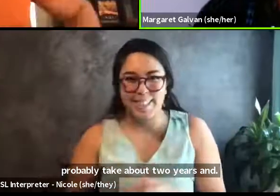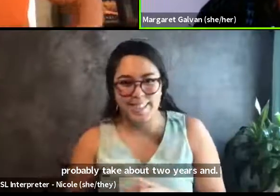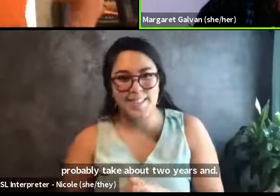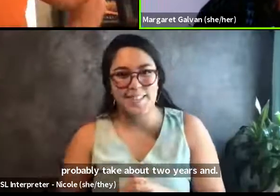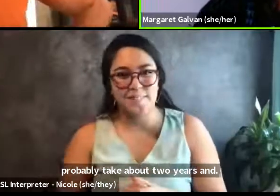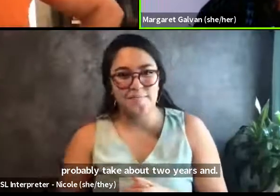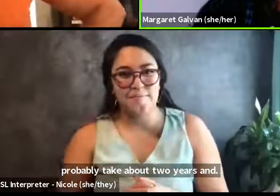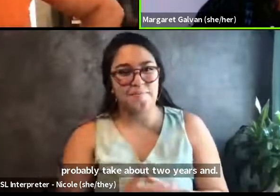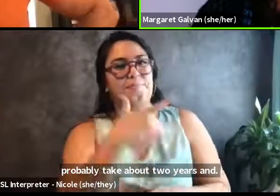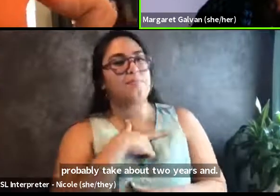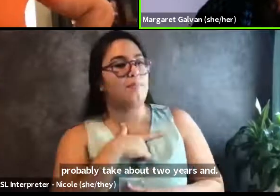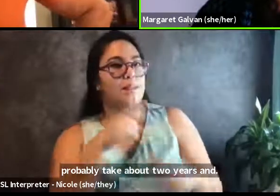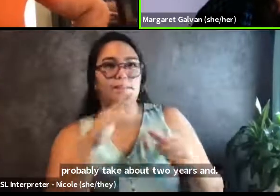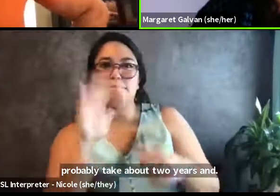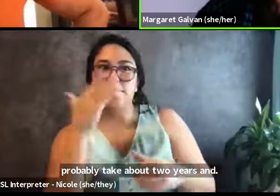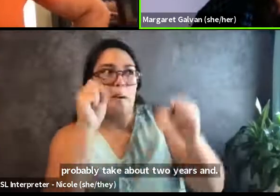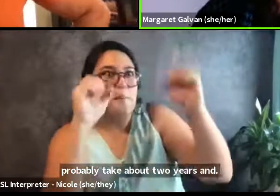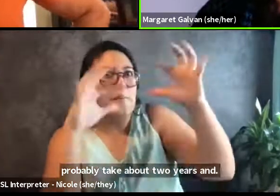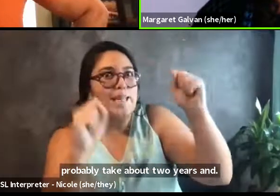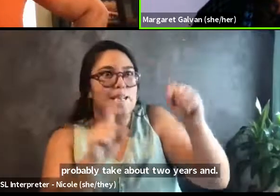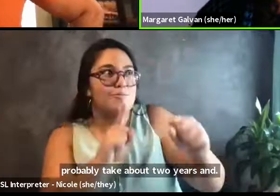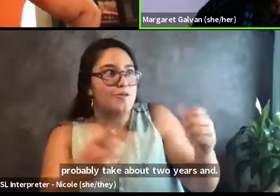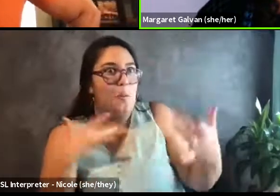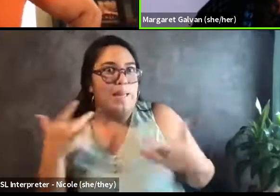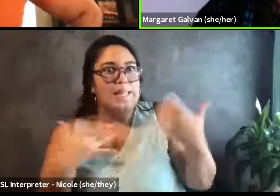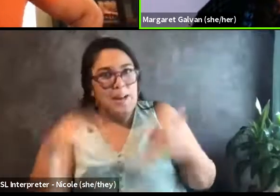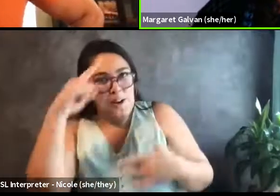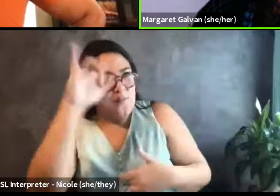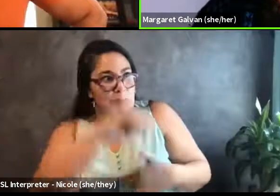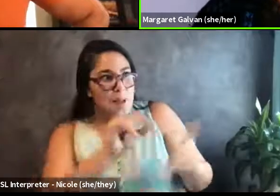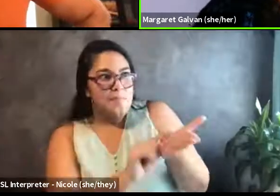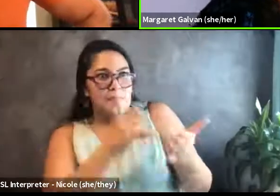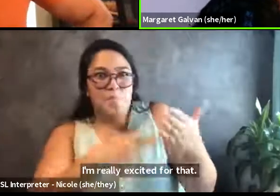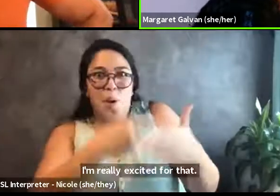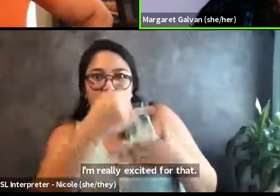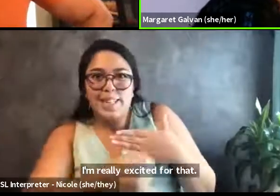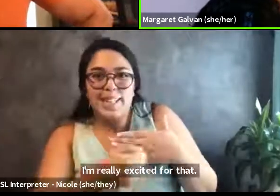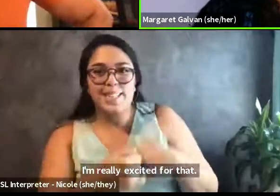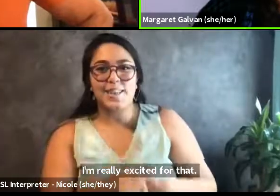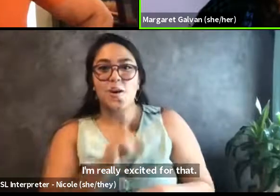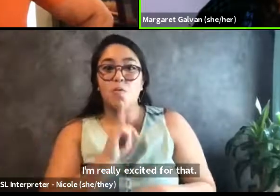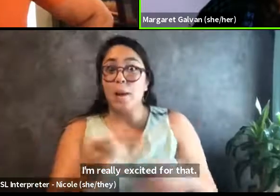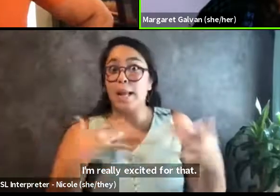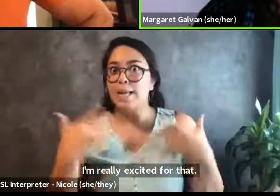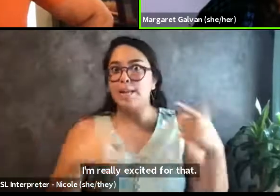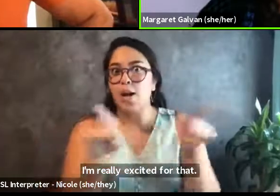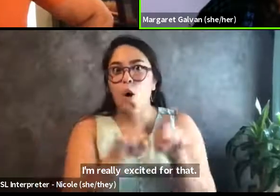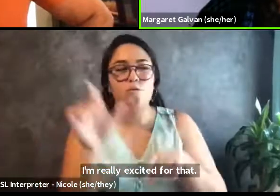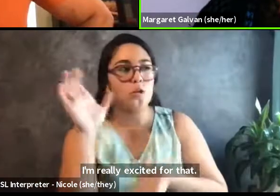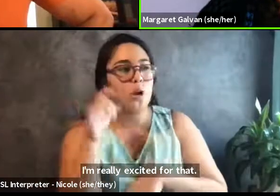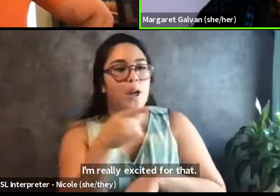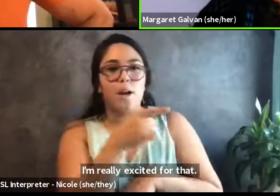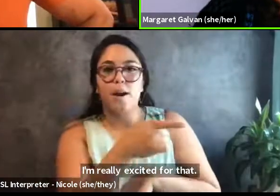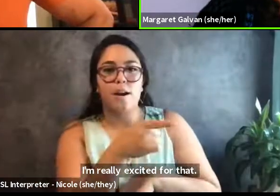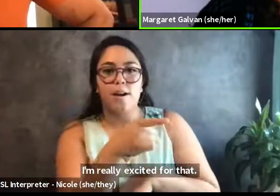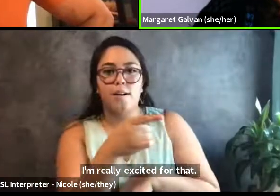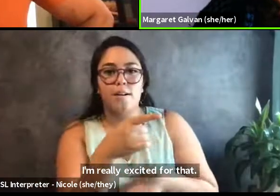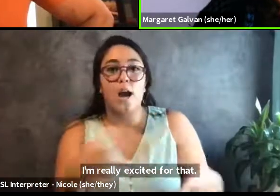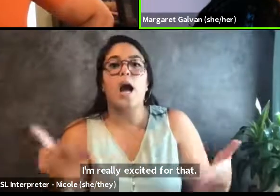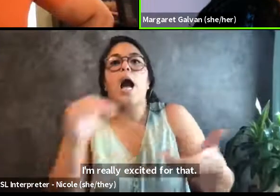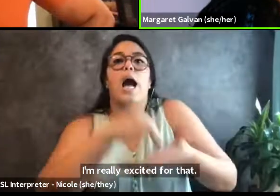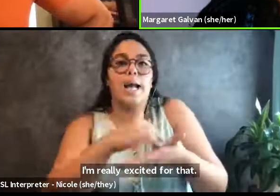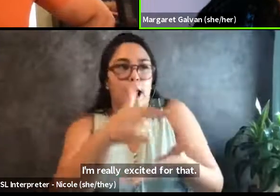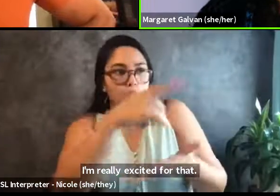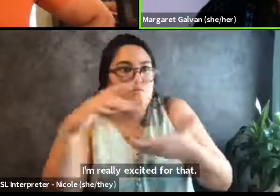That sounds amazing. I'm really excited for that. Um, really, you know, excited to also hear that you're gonna, it's gonna be another collaborative,